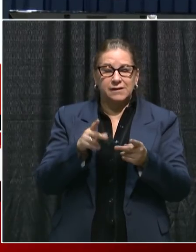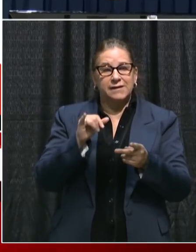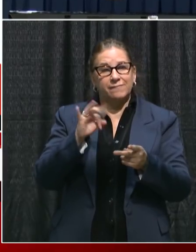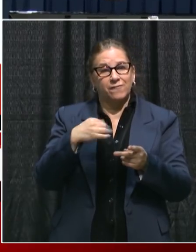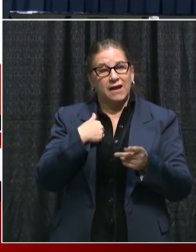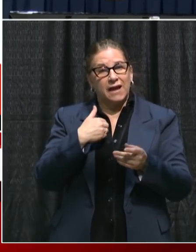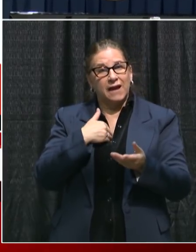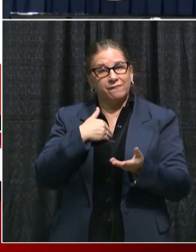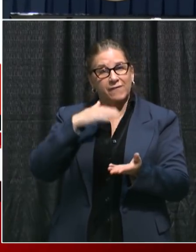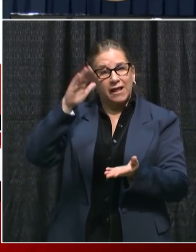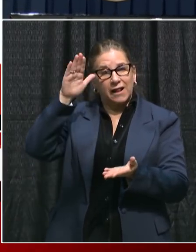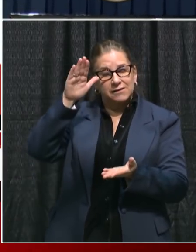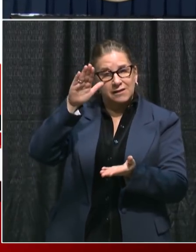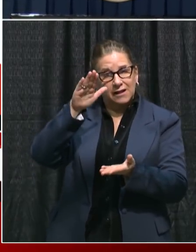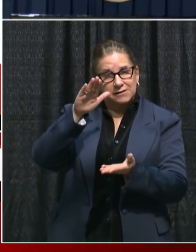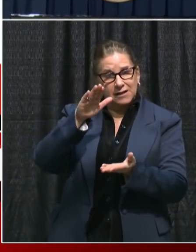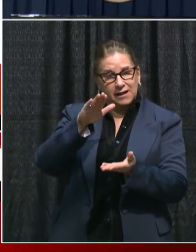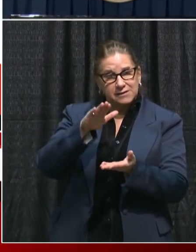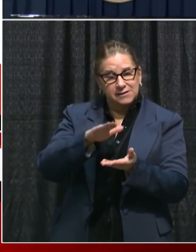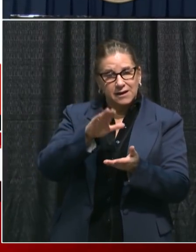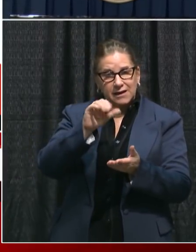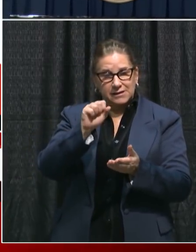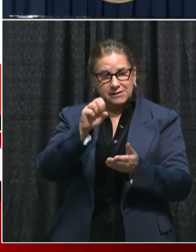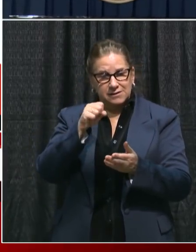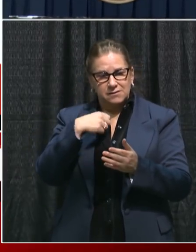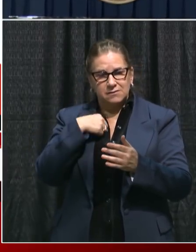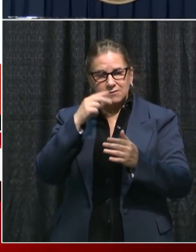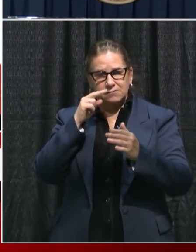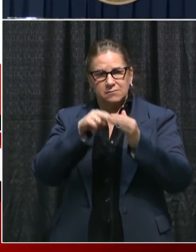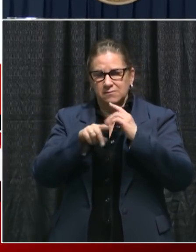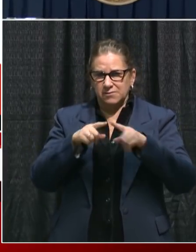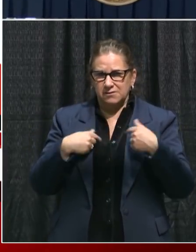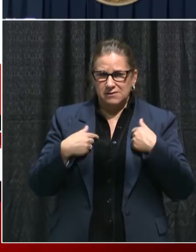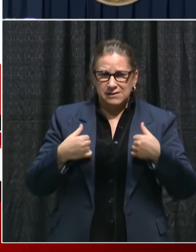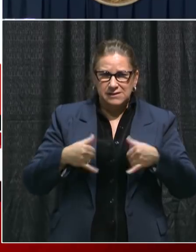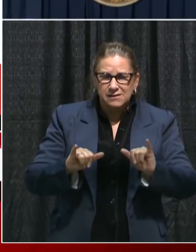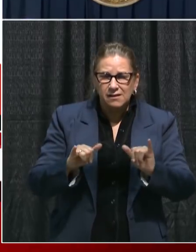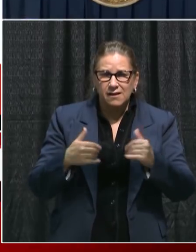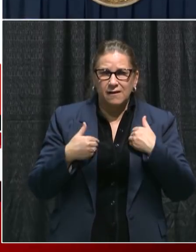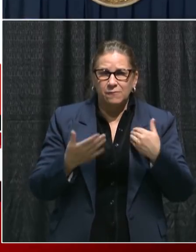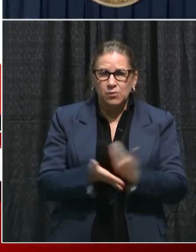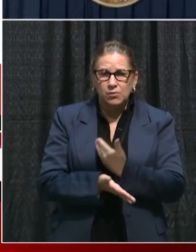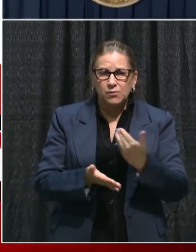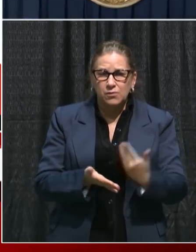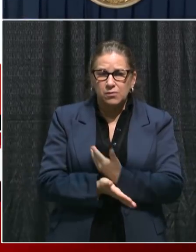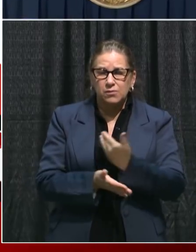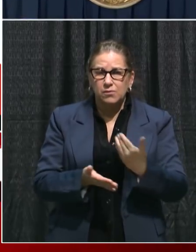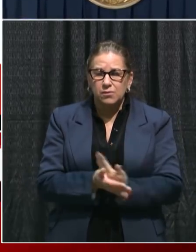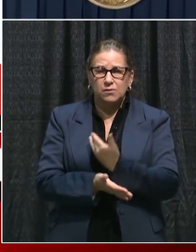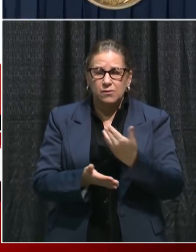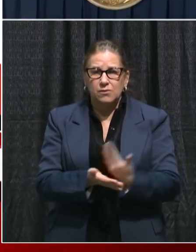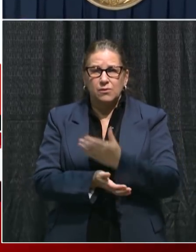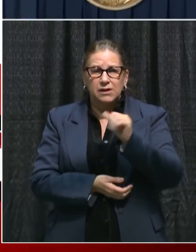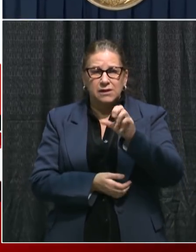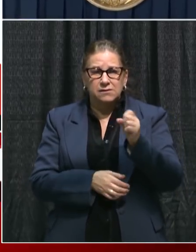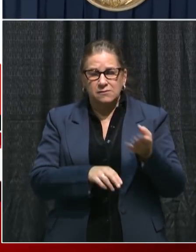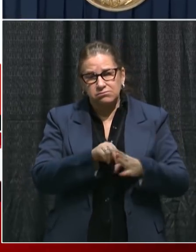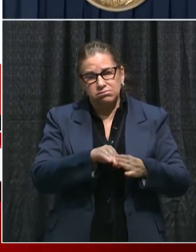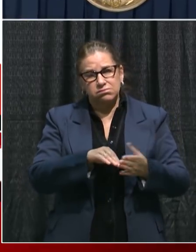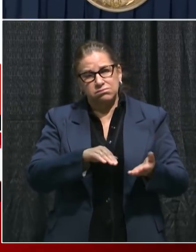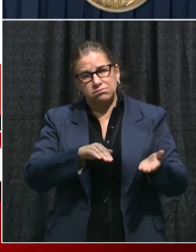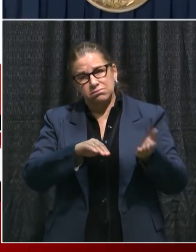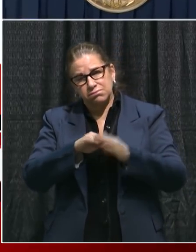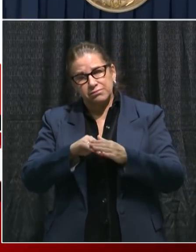see new cases. We still have community transmission, not only in Washington, D.C., but in this entire region and the jurisdictions